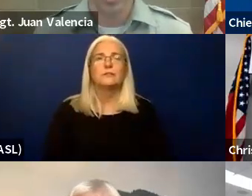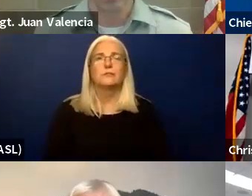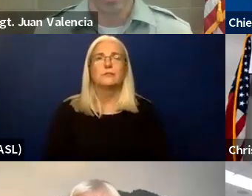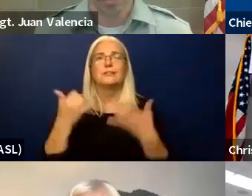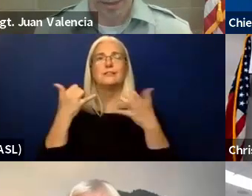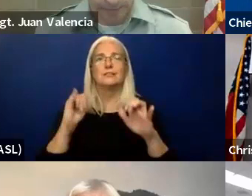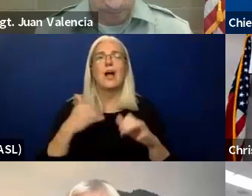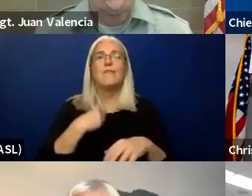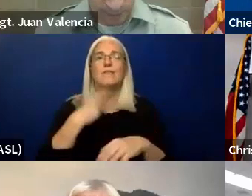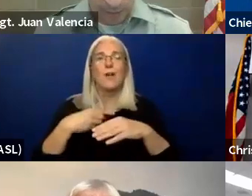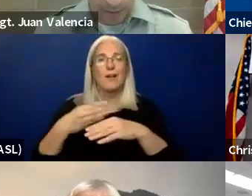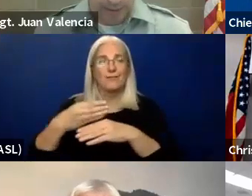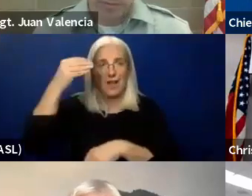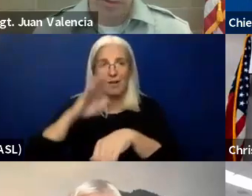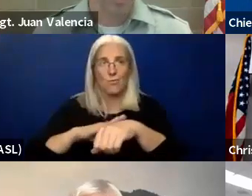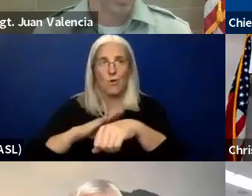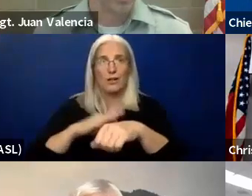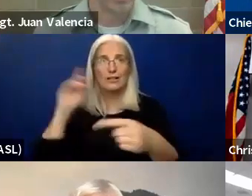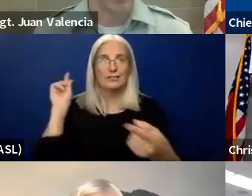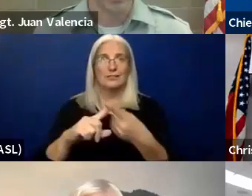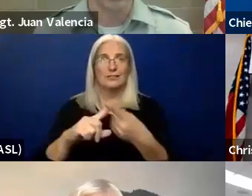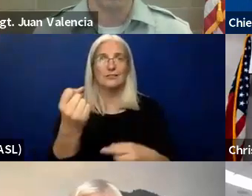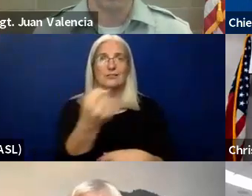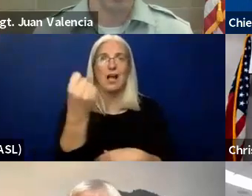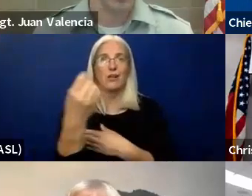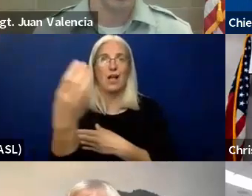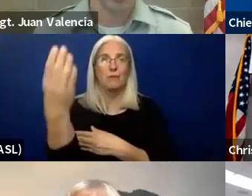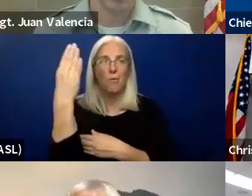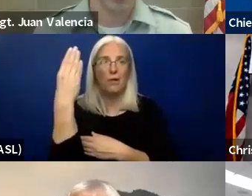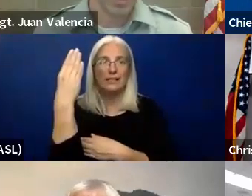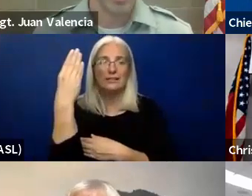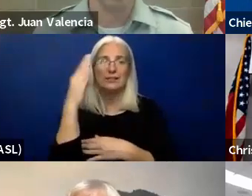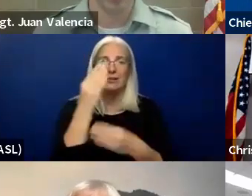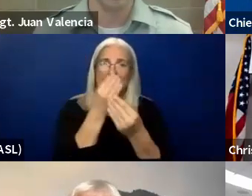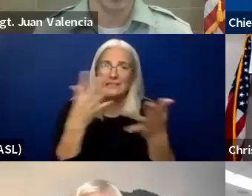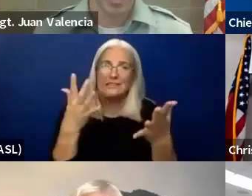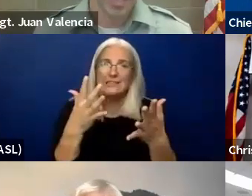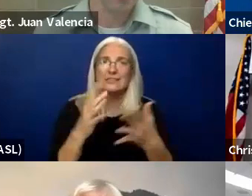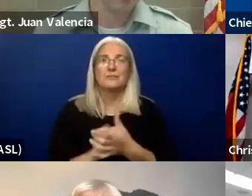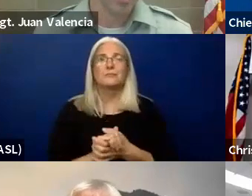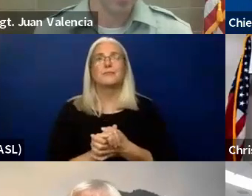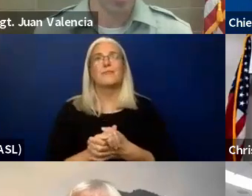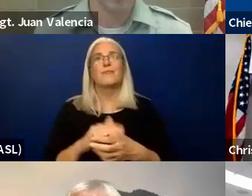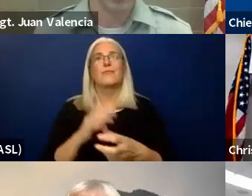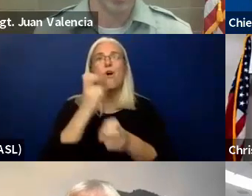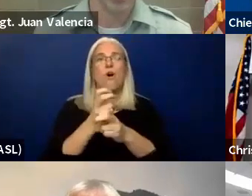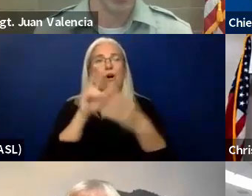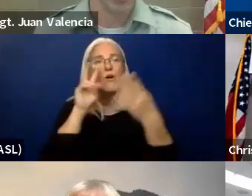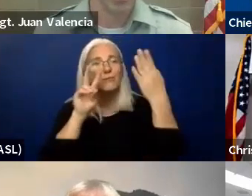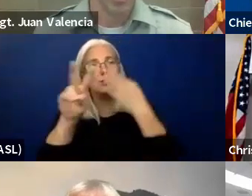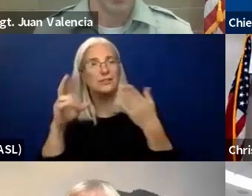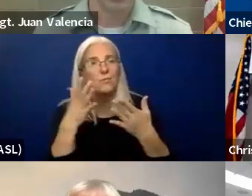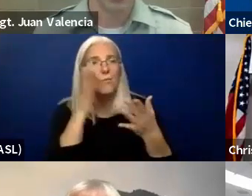through Saturday morning. So it's very unpredictable. We can possibly have more